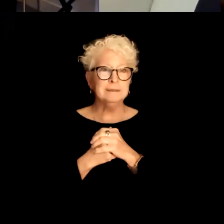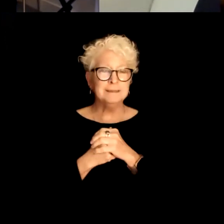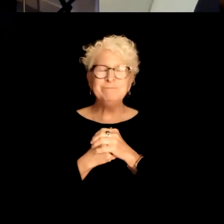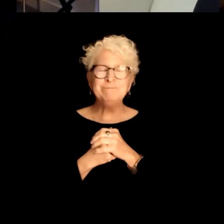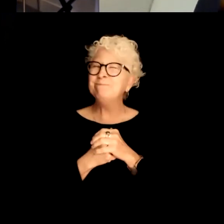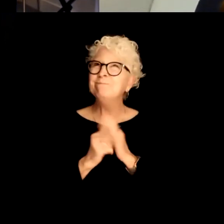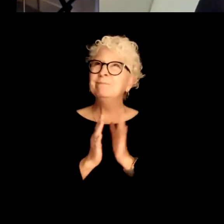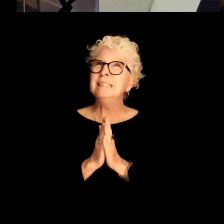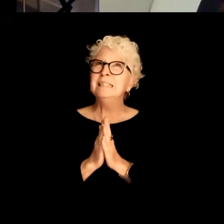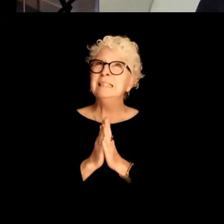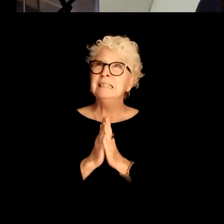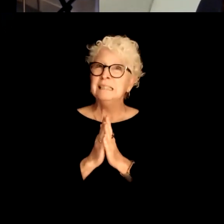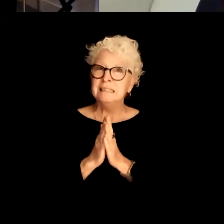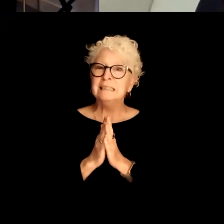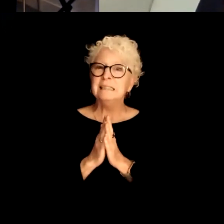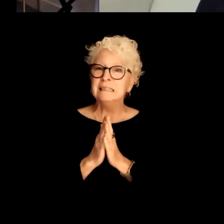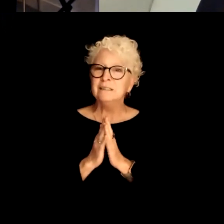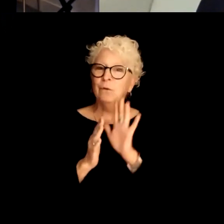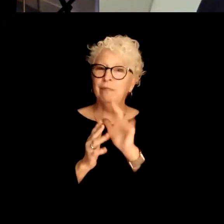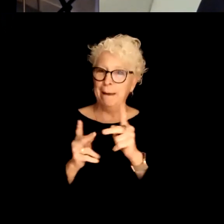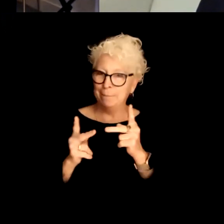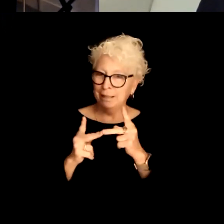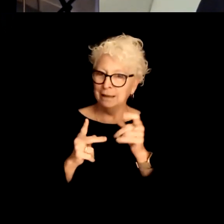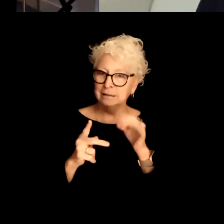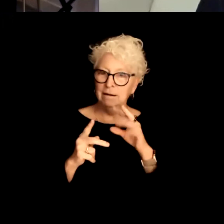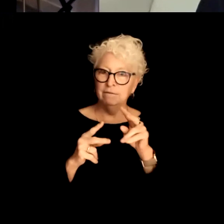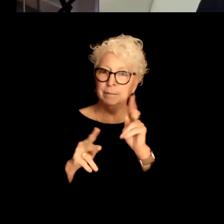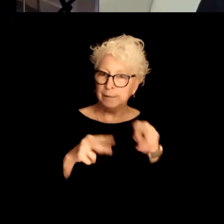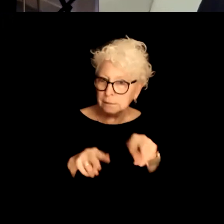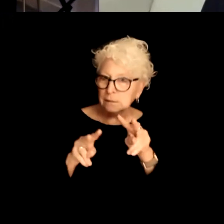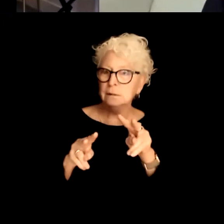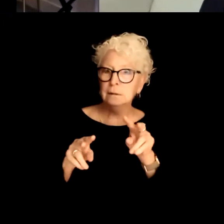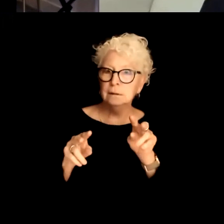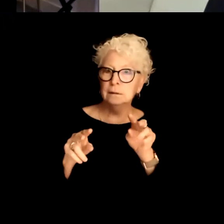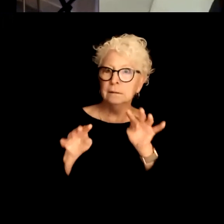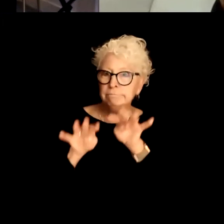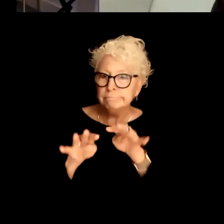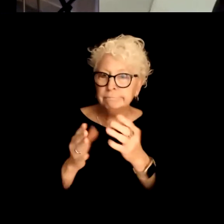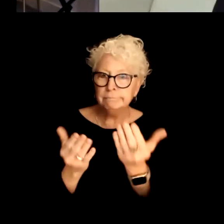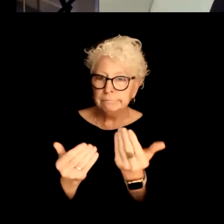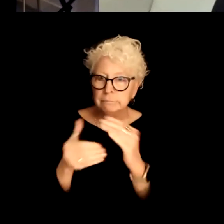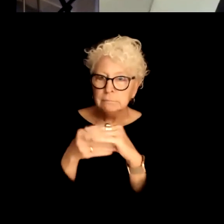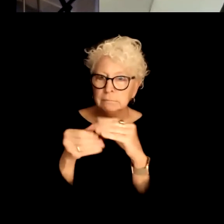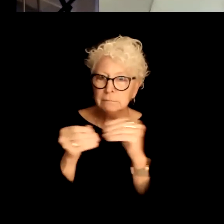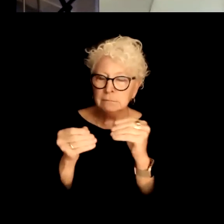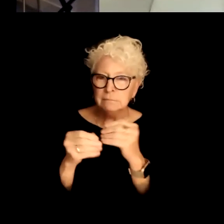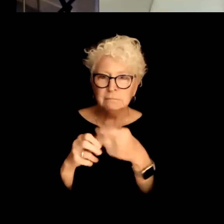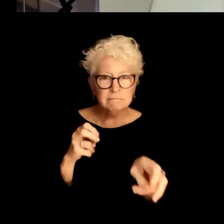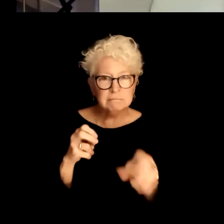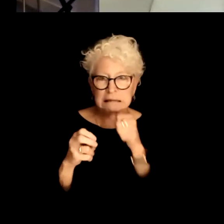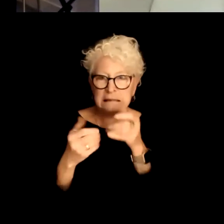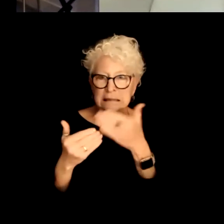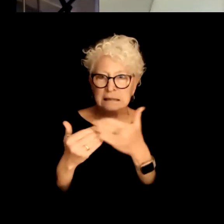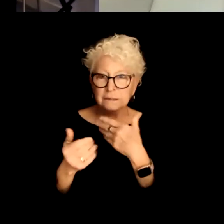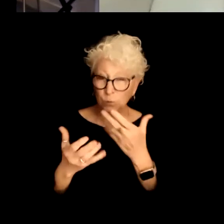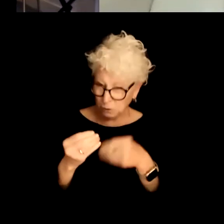I think it's a really rough position to be in. Do you want to talk about that, or do you want to move